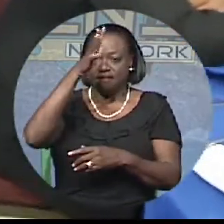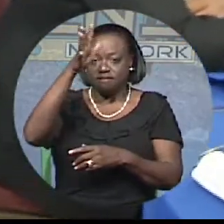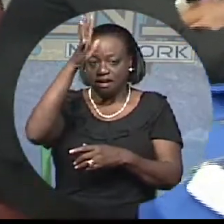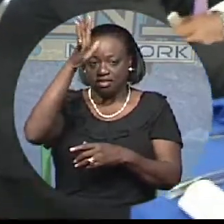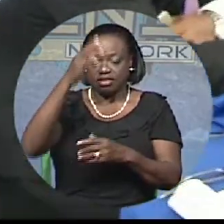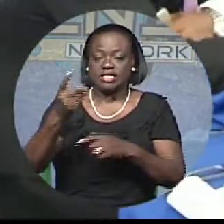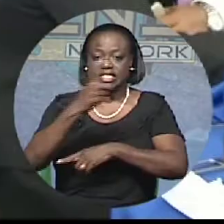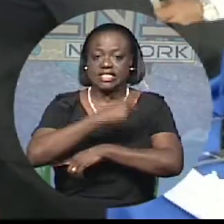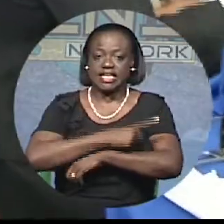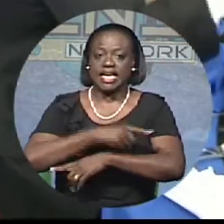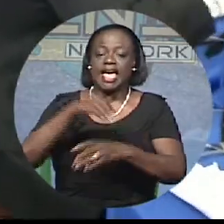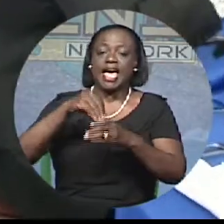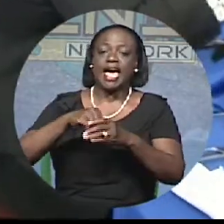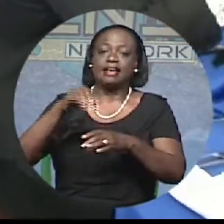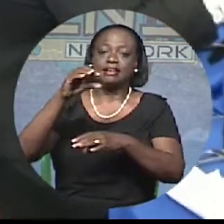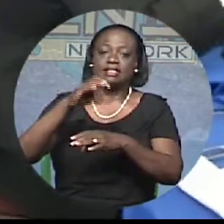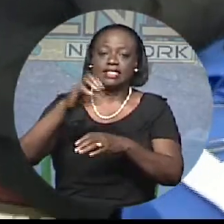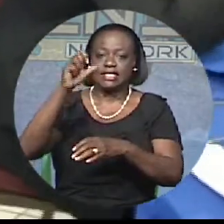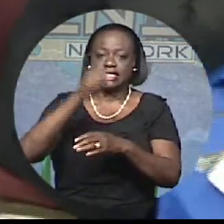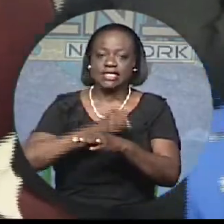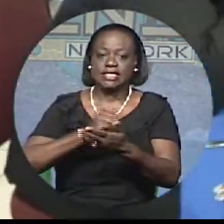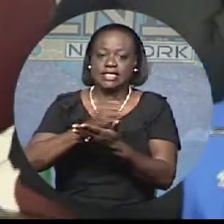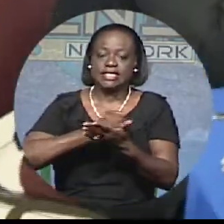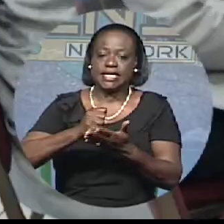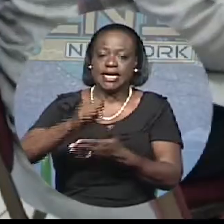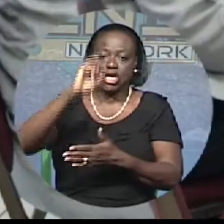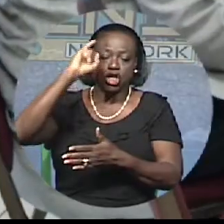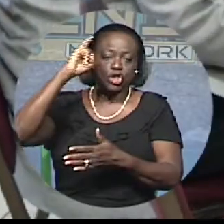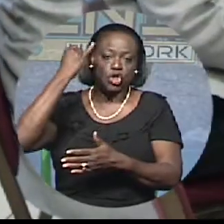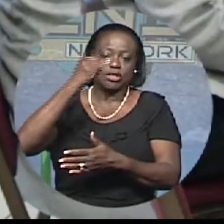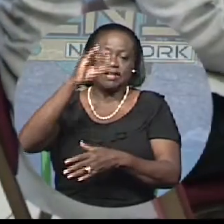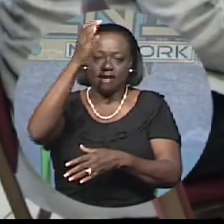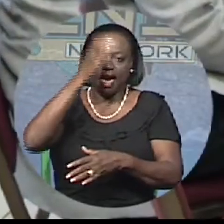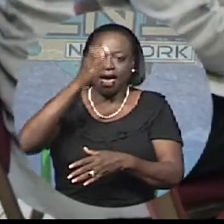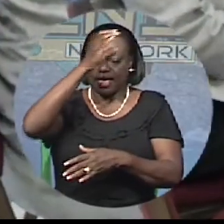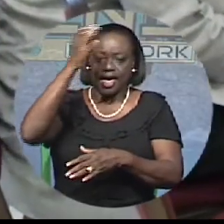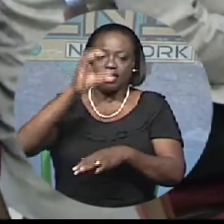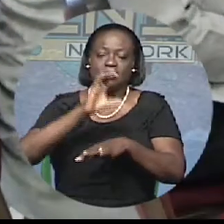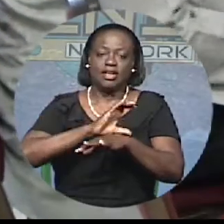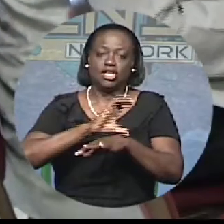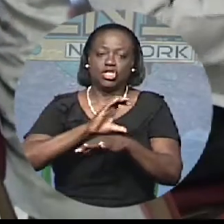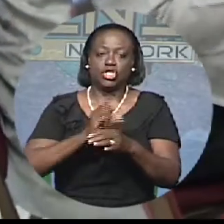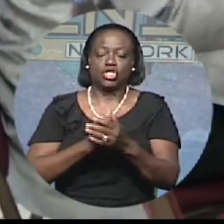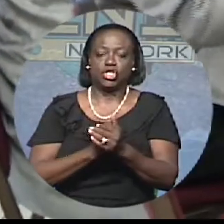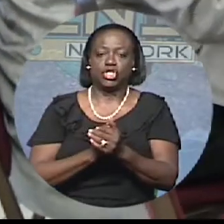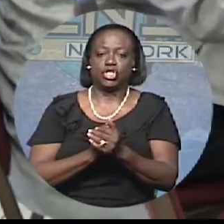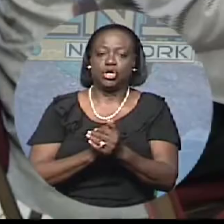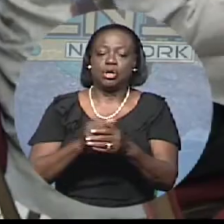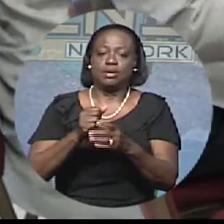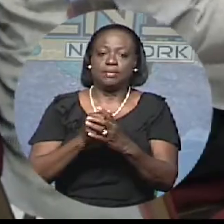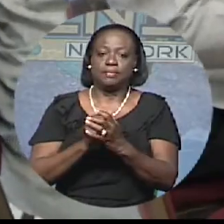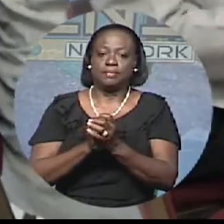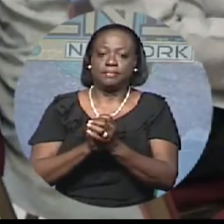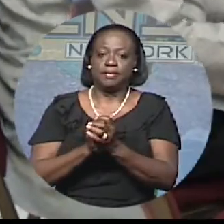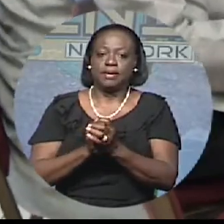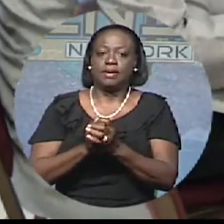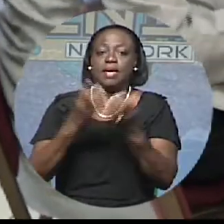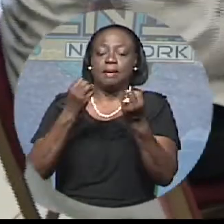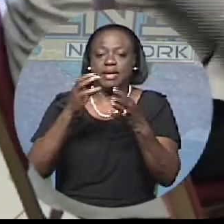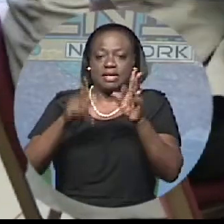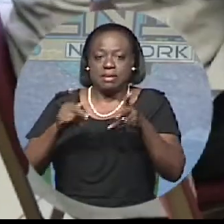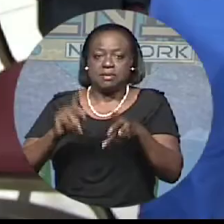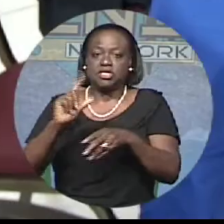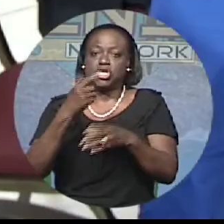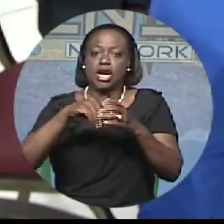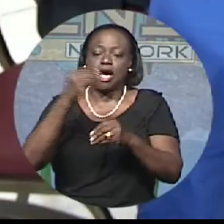on Boyd Road. With its theme of Father's Blessing, dozens of fathers from various Urban Renewal offices, turned out for a day